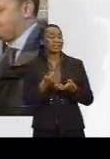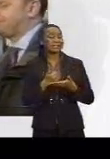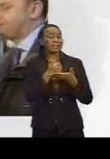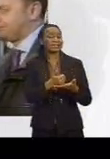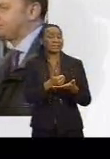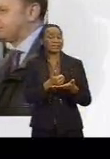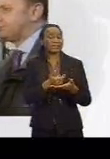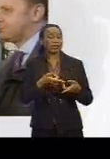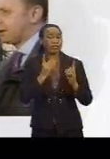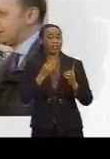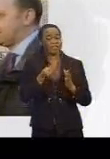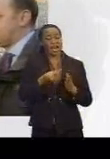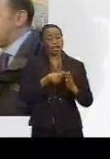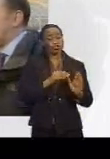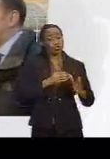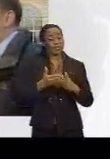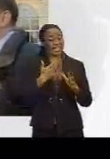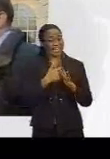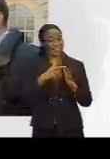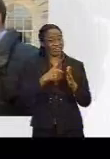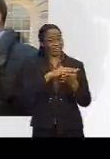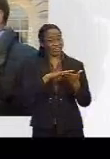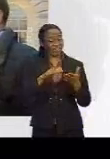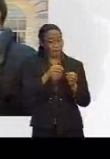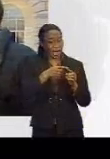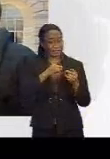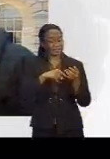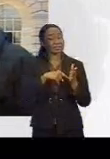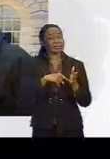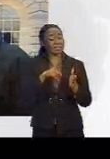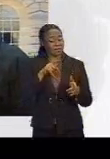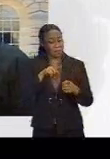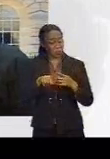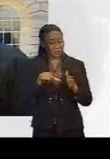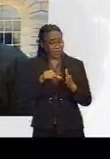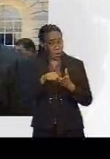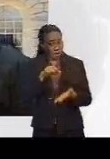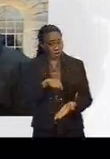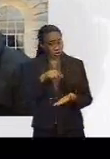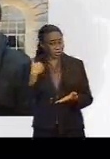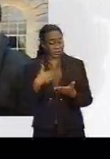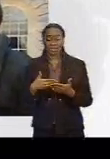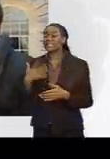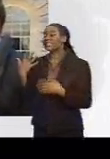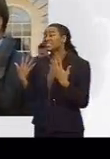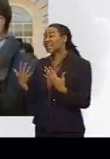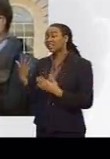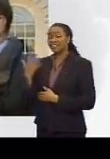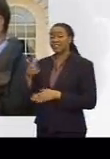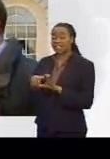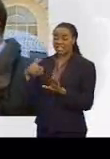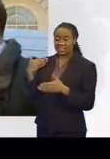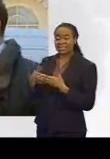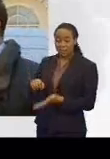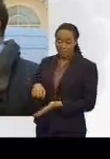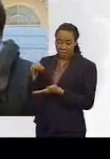here. Keith, is this the toughest budget you've ever had? I would say this is the most difficult budget that we've faced over the last 10-15 years, particularly because